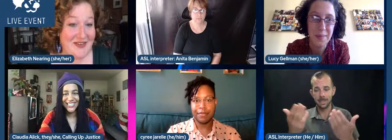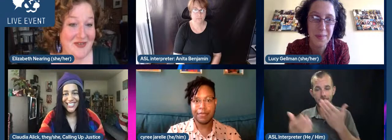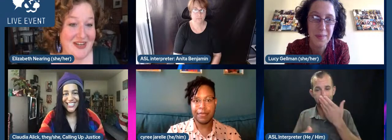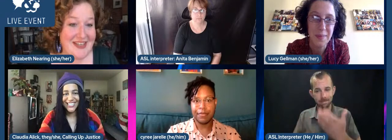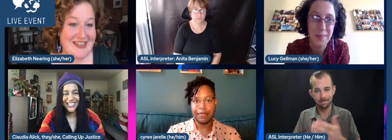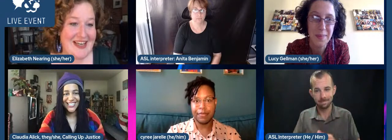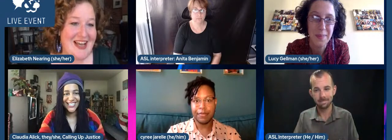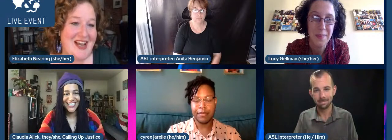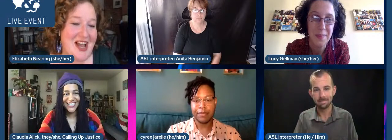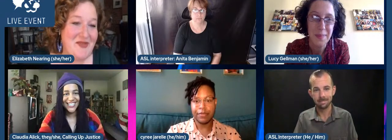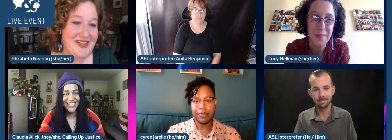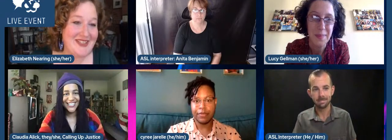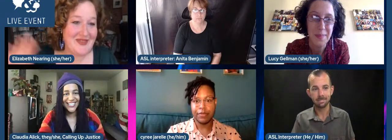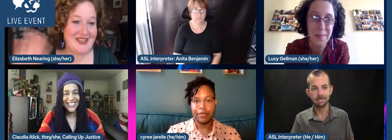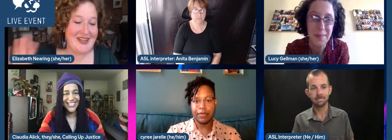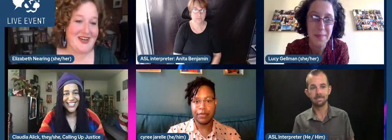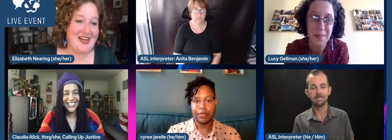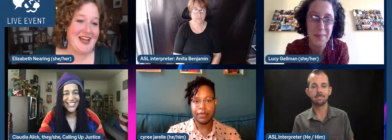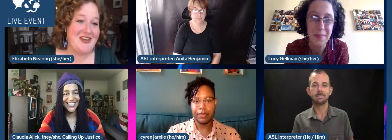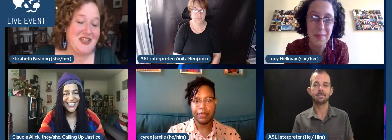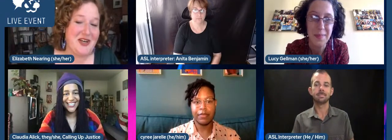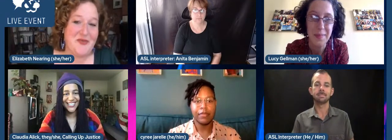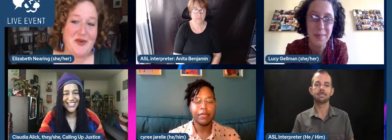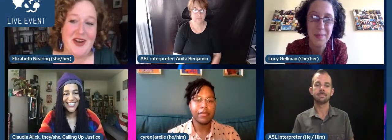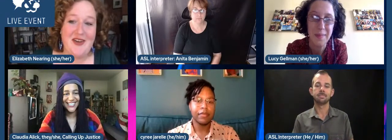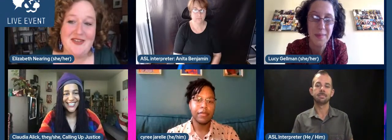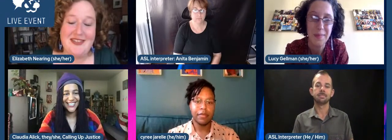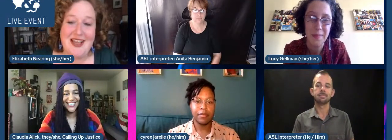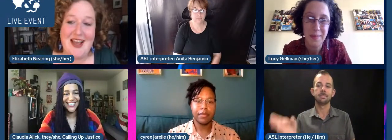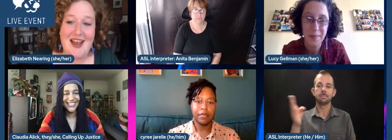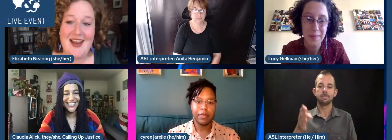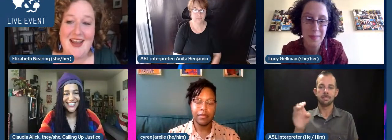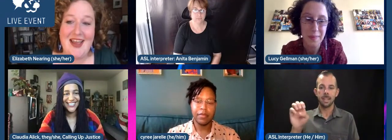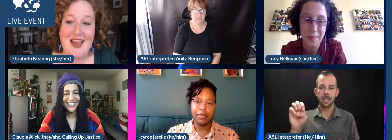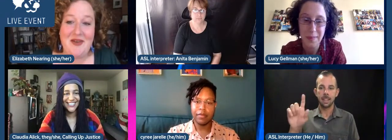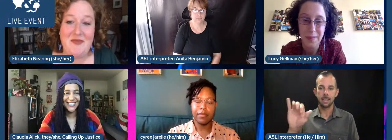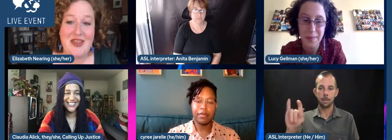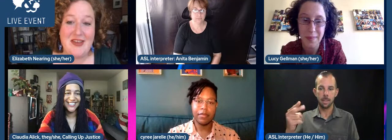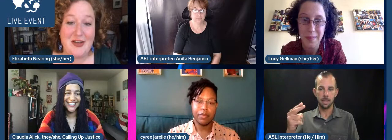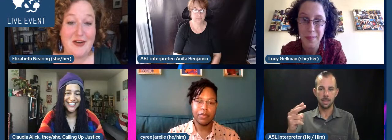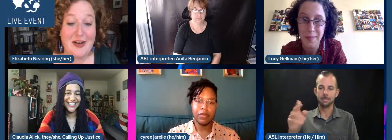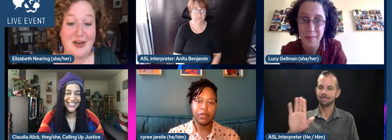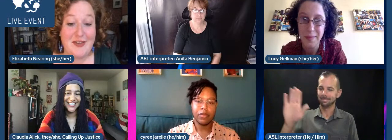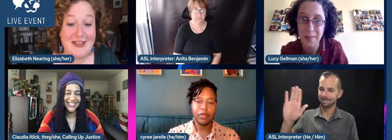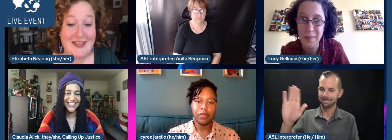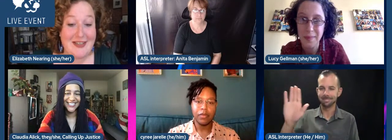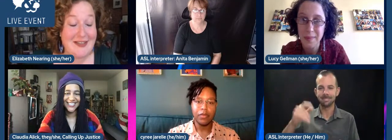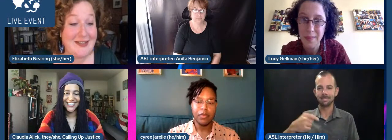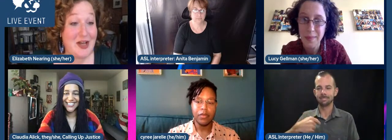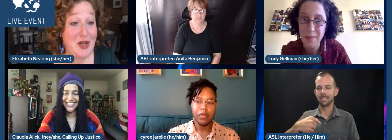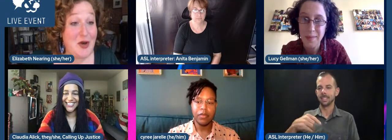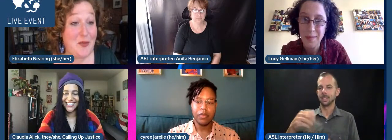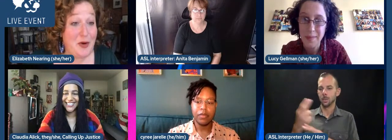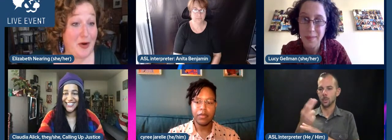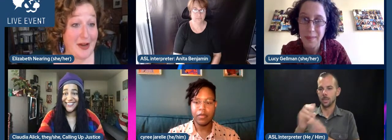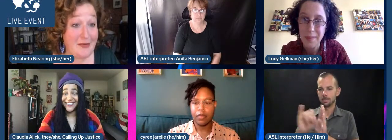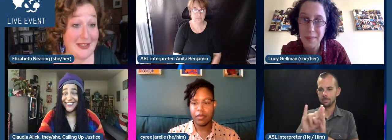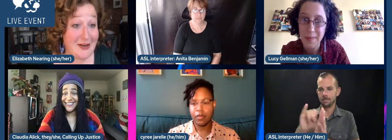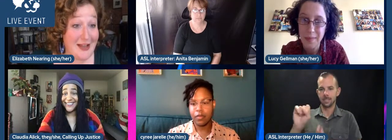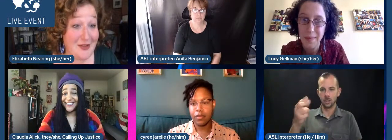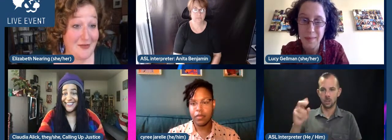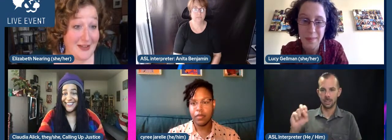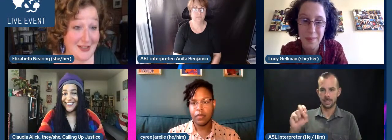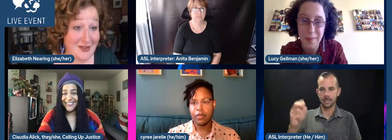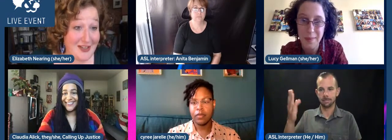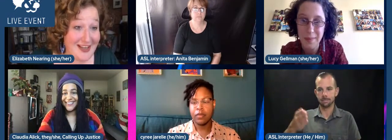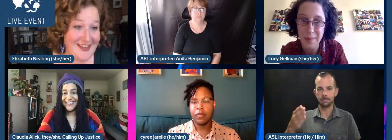Hi, everyone. I'm Elizabeth Nearing. I, she, her pronouns. I am the curator of ideas programs